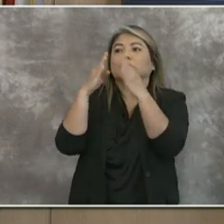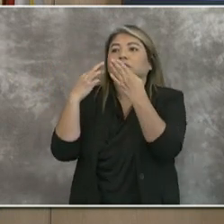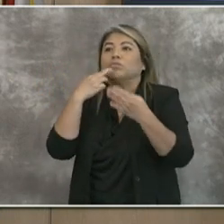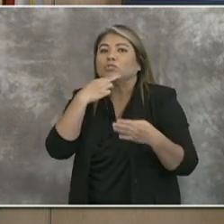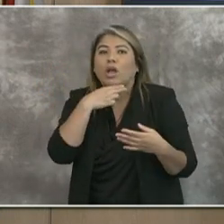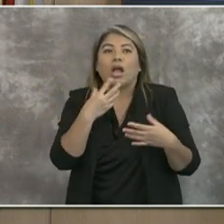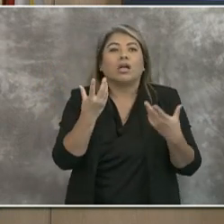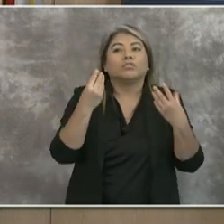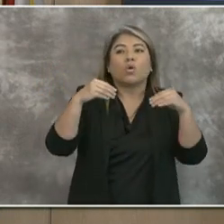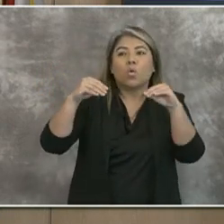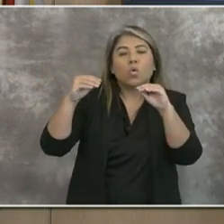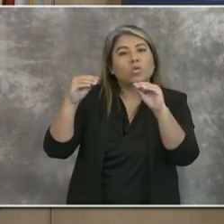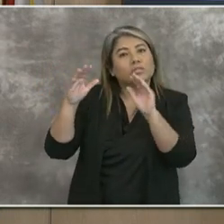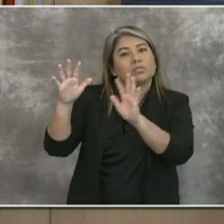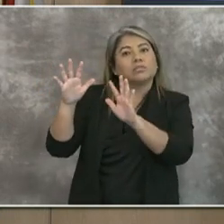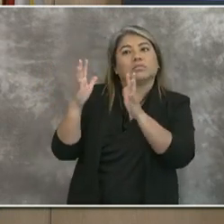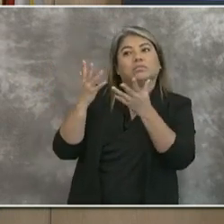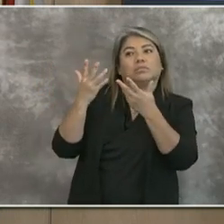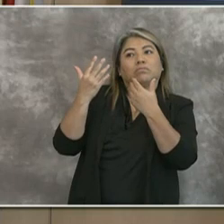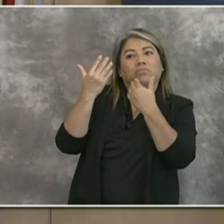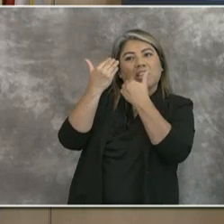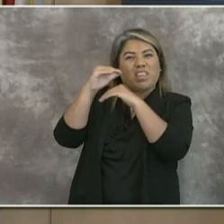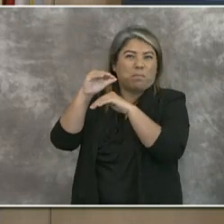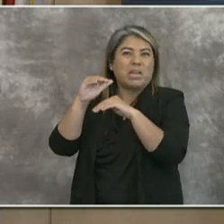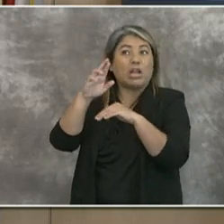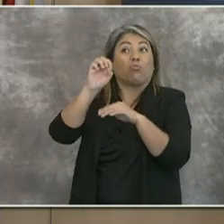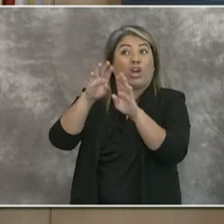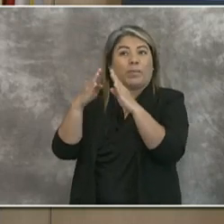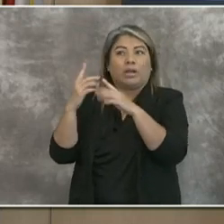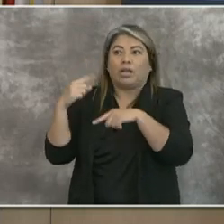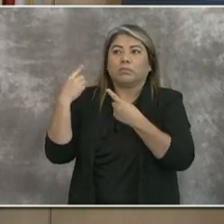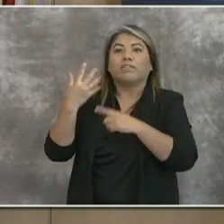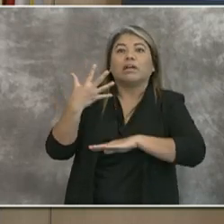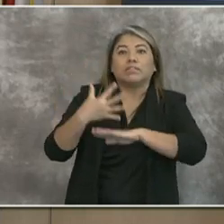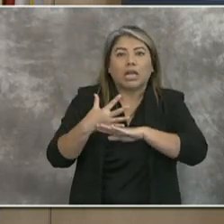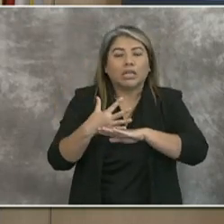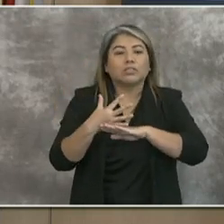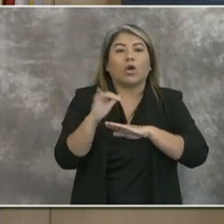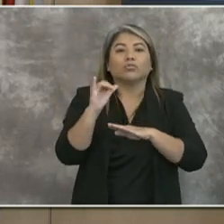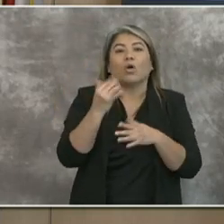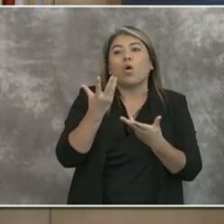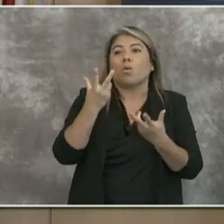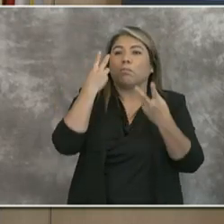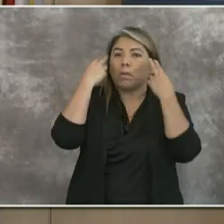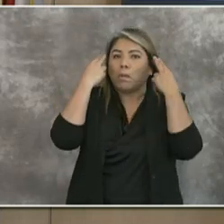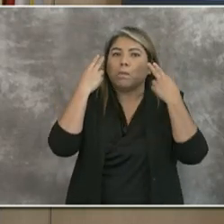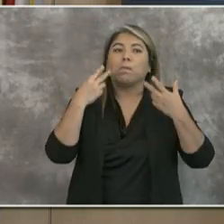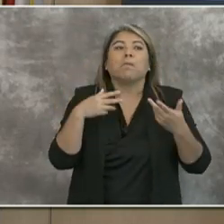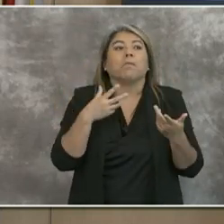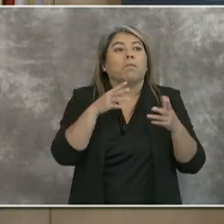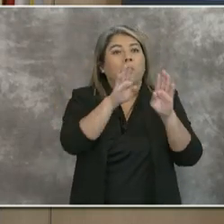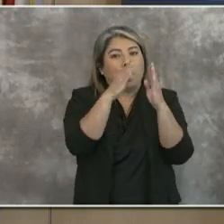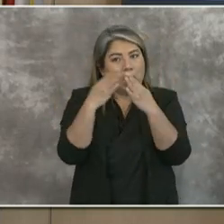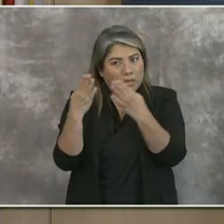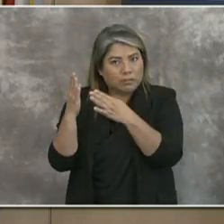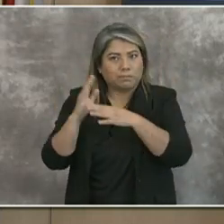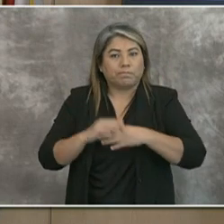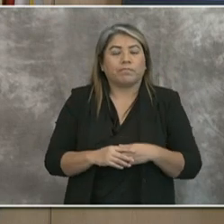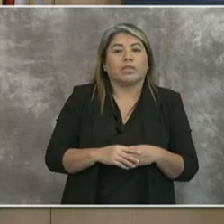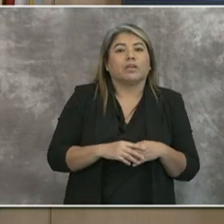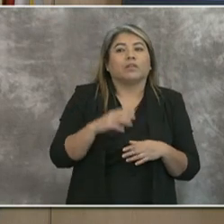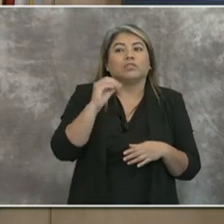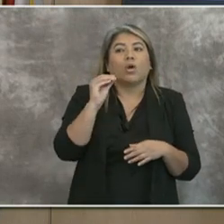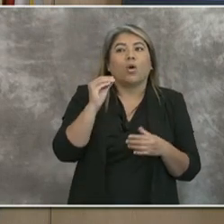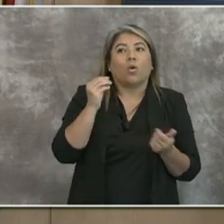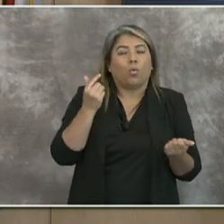retails have had their limited reopenings. It's been 5 days since barbershops and salons have reopened. Why